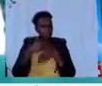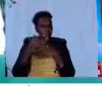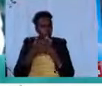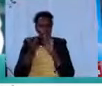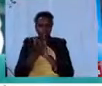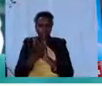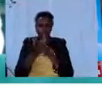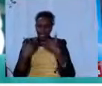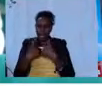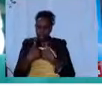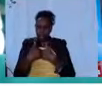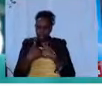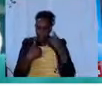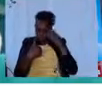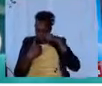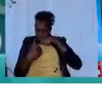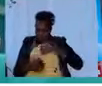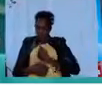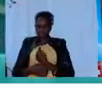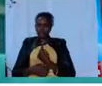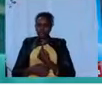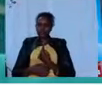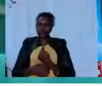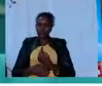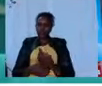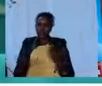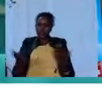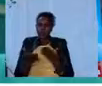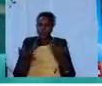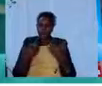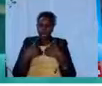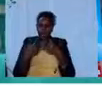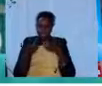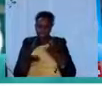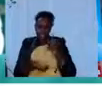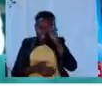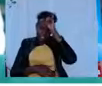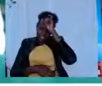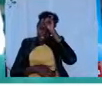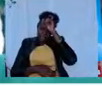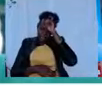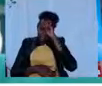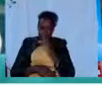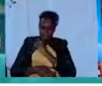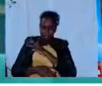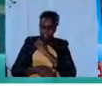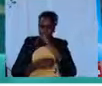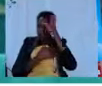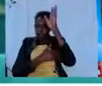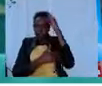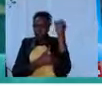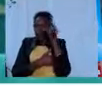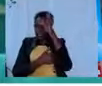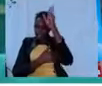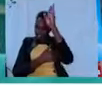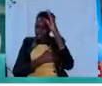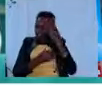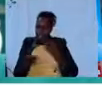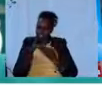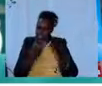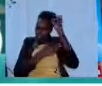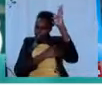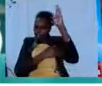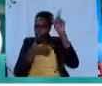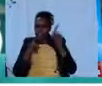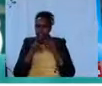aliens, for you yourselves were aliens in Egypt. Fear the Lord your God and serve him.